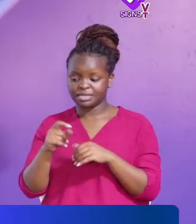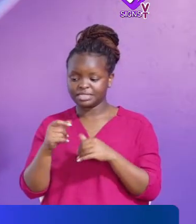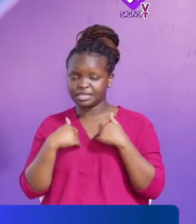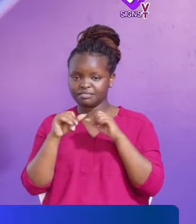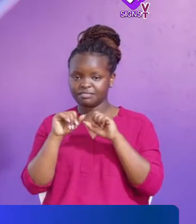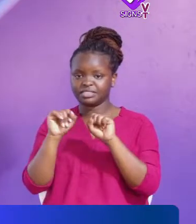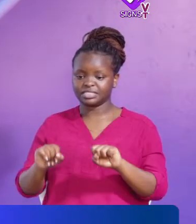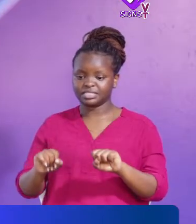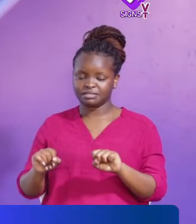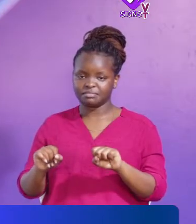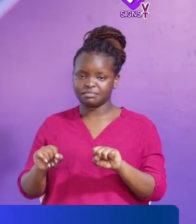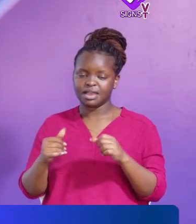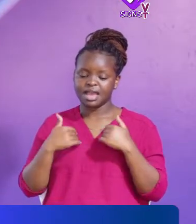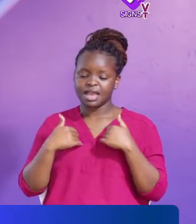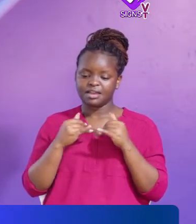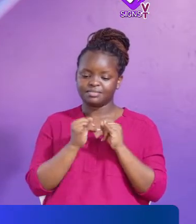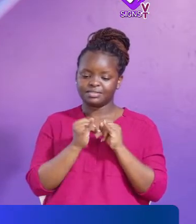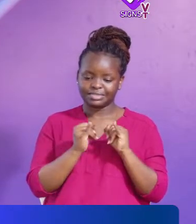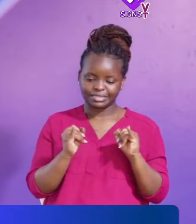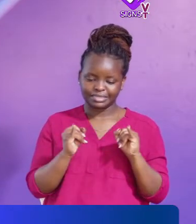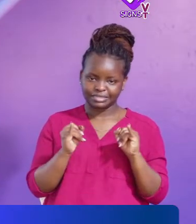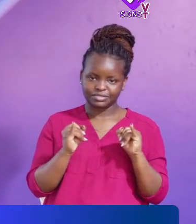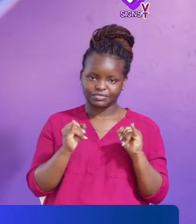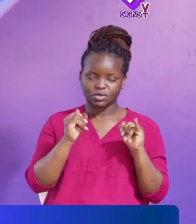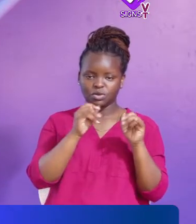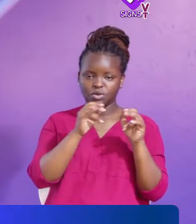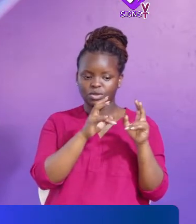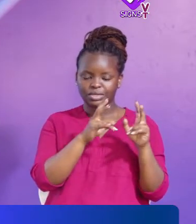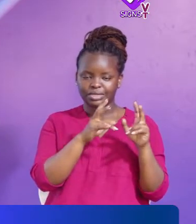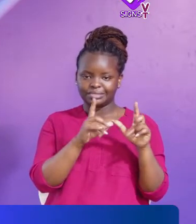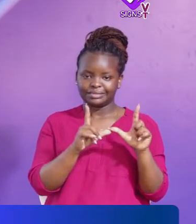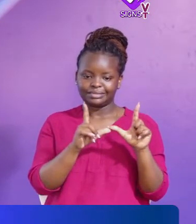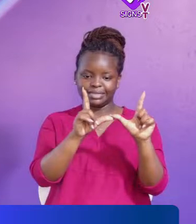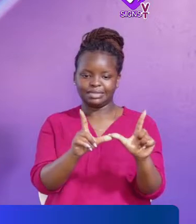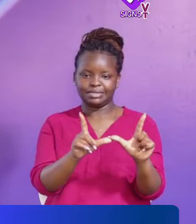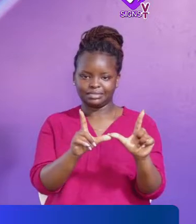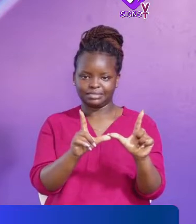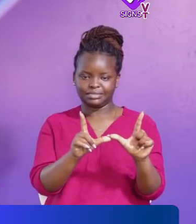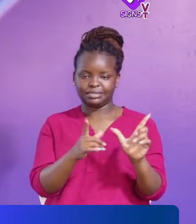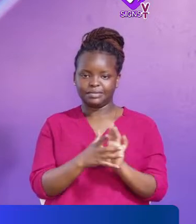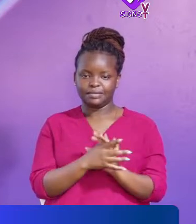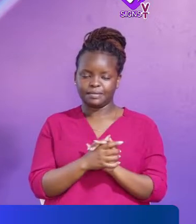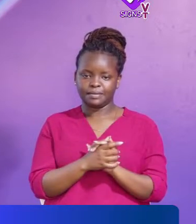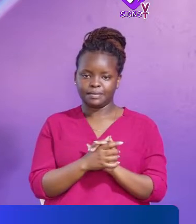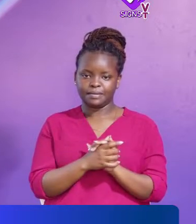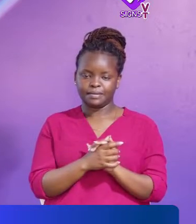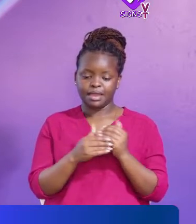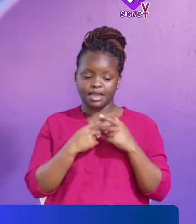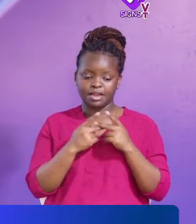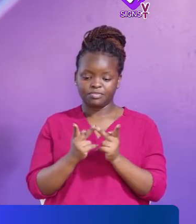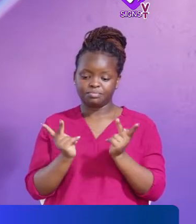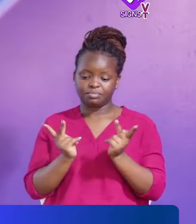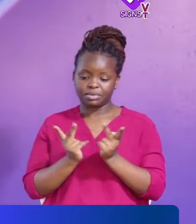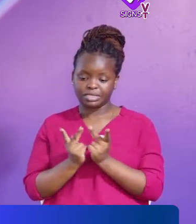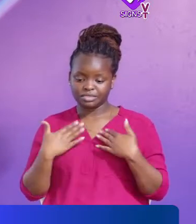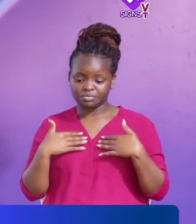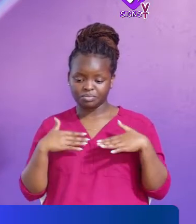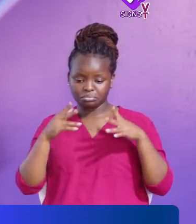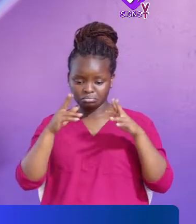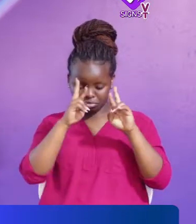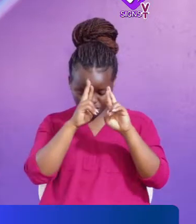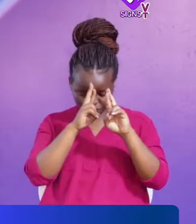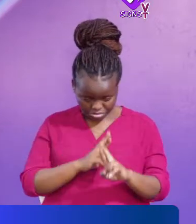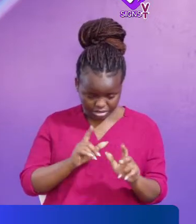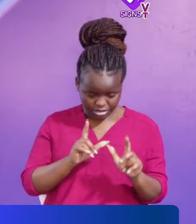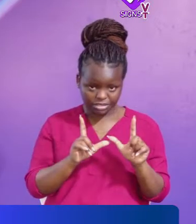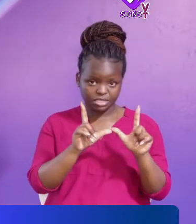have the sanctity of the title deeds. There are some places where people respect a title deed. Yeah. And you